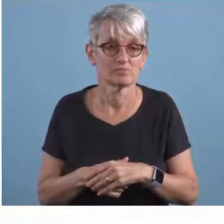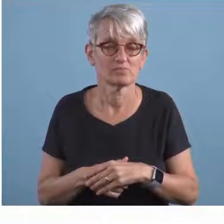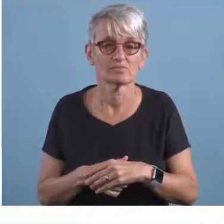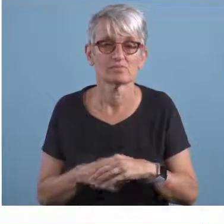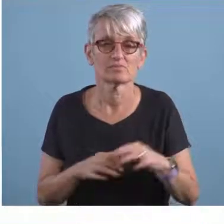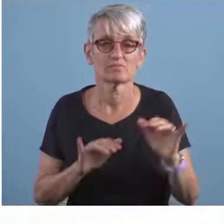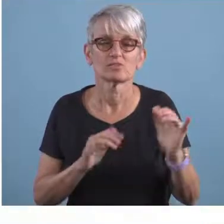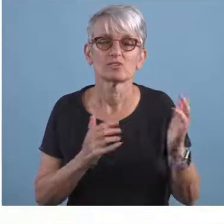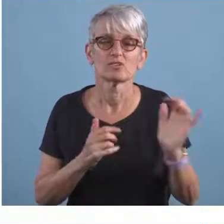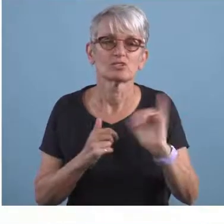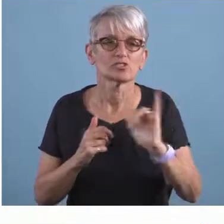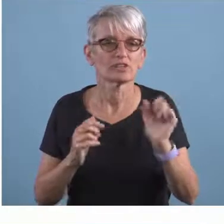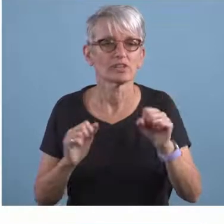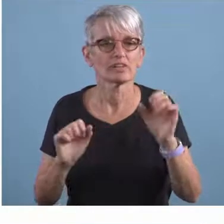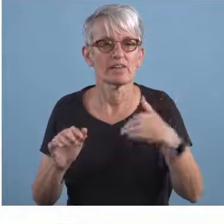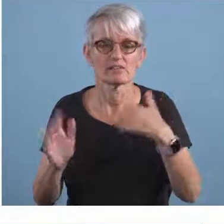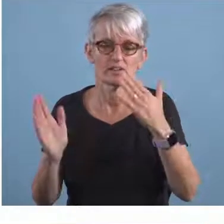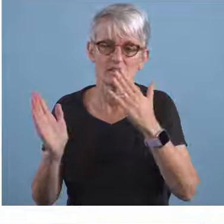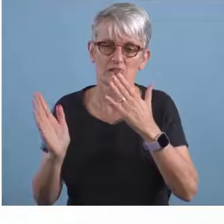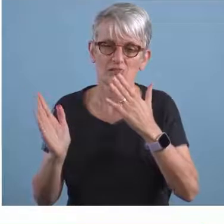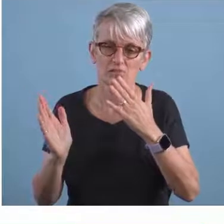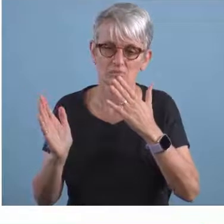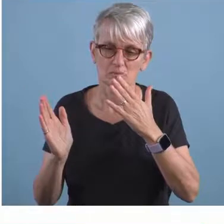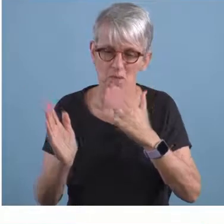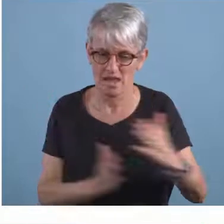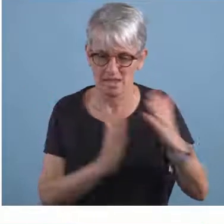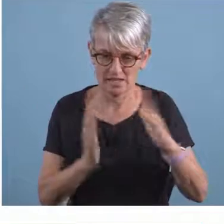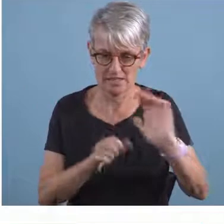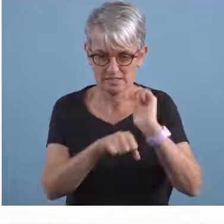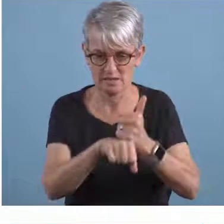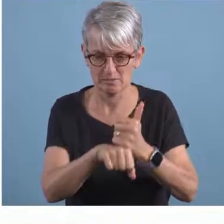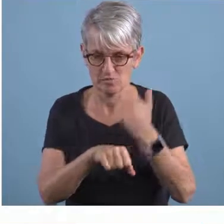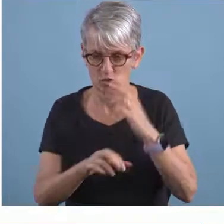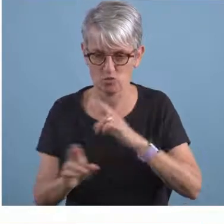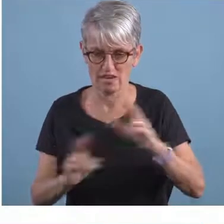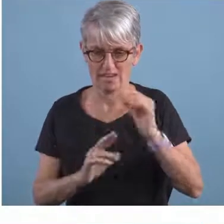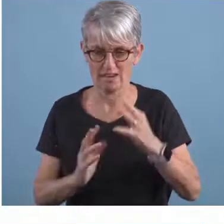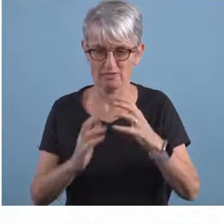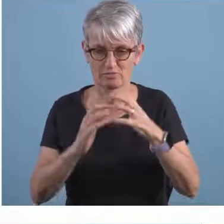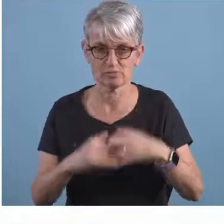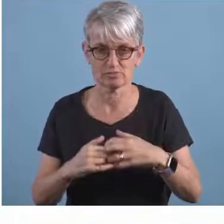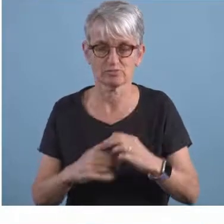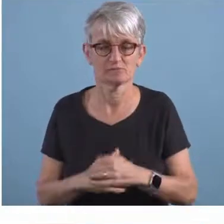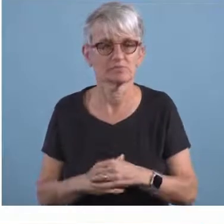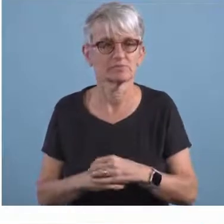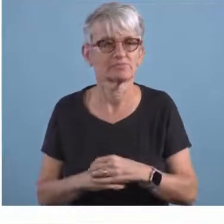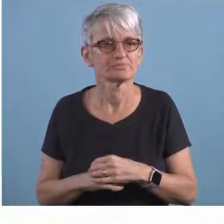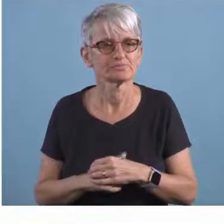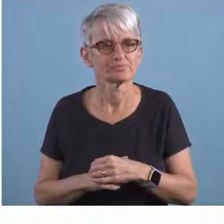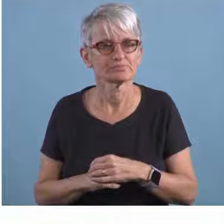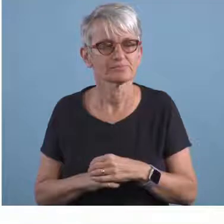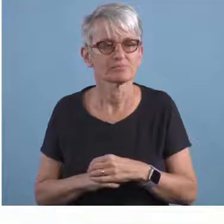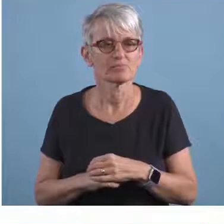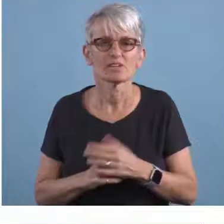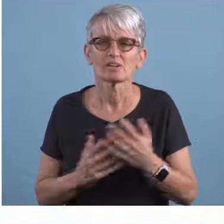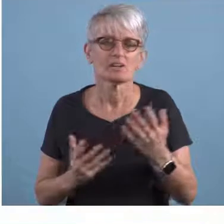have plans for technology failures. And I think that that's really important to keep in mind, because these